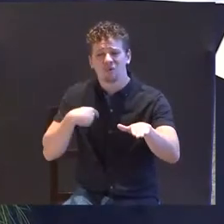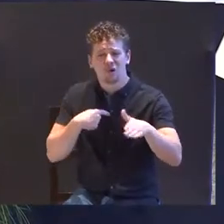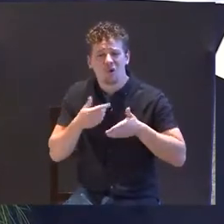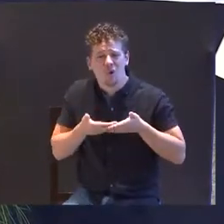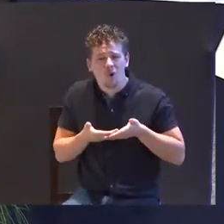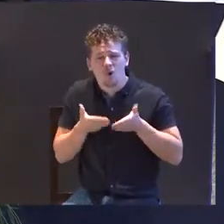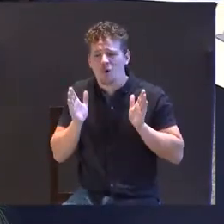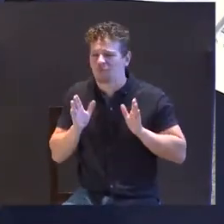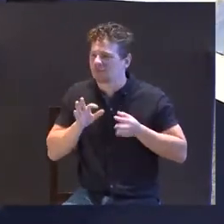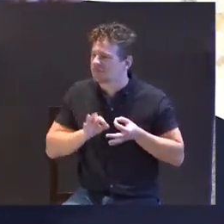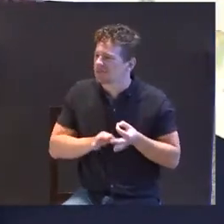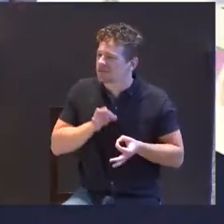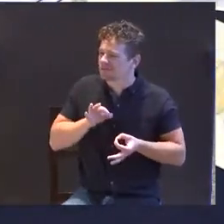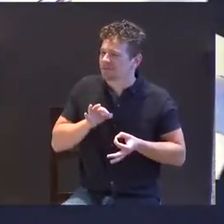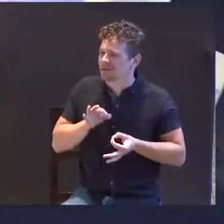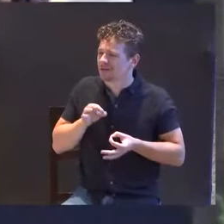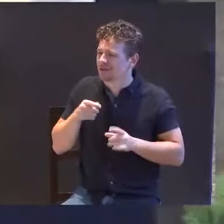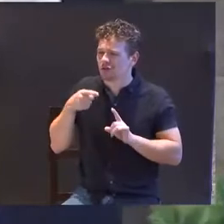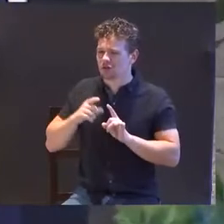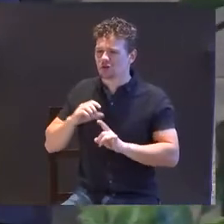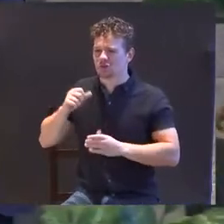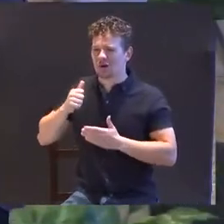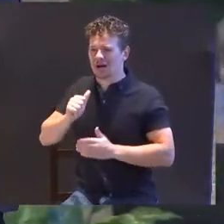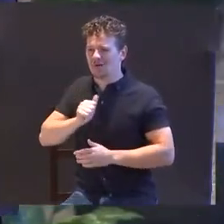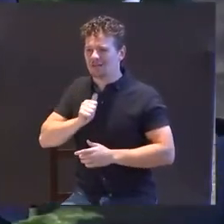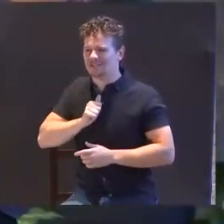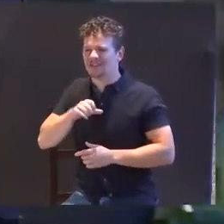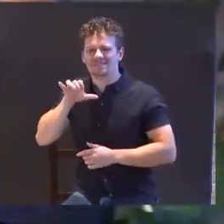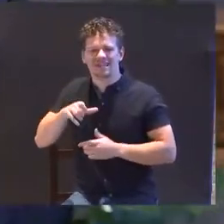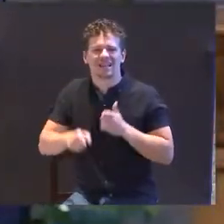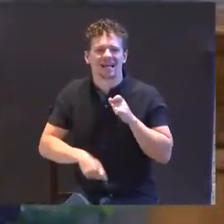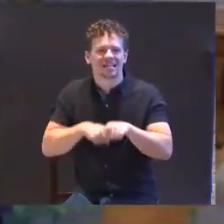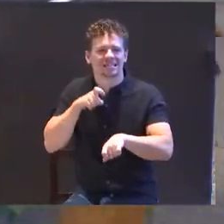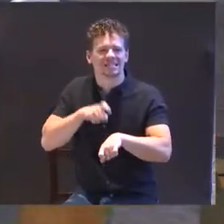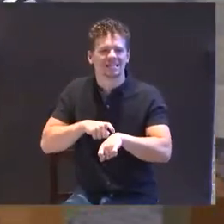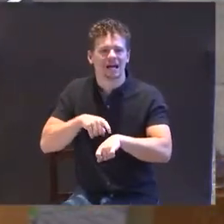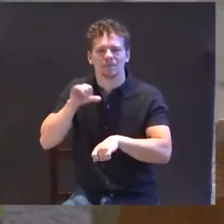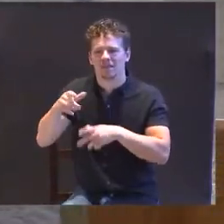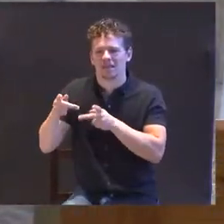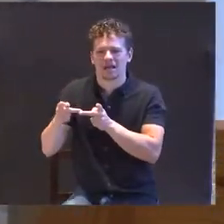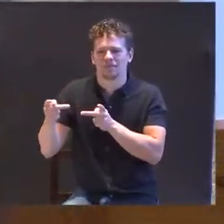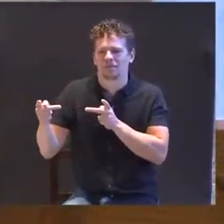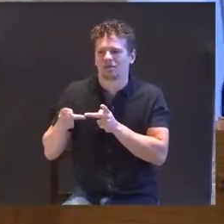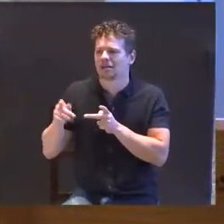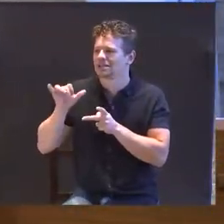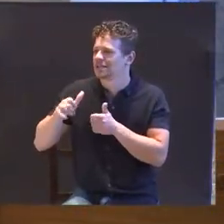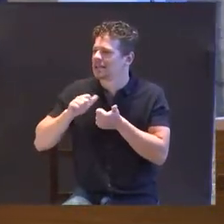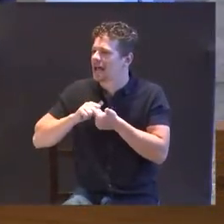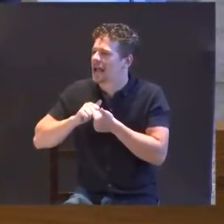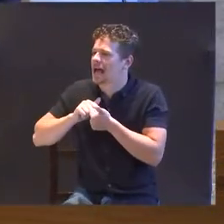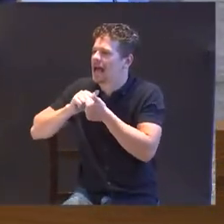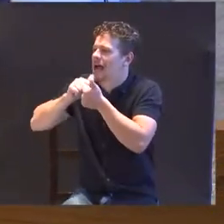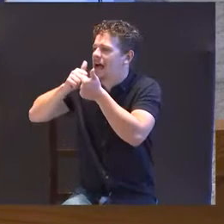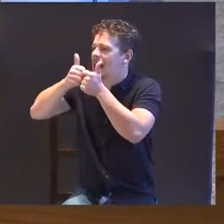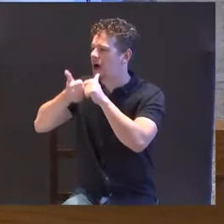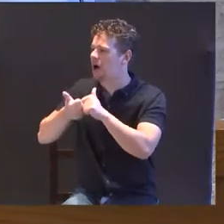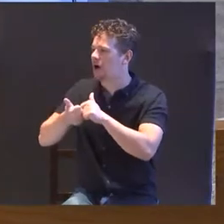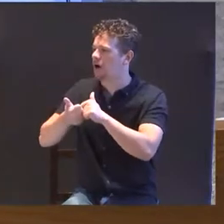other, that time and that place and the how-to will be revealed to